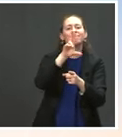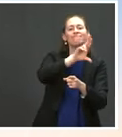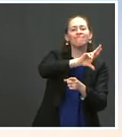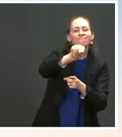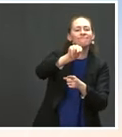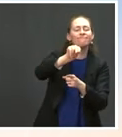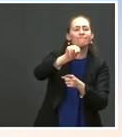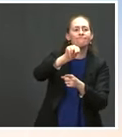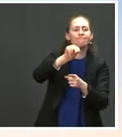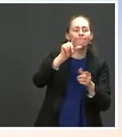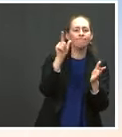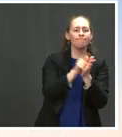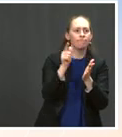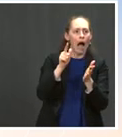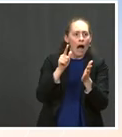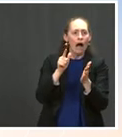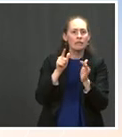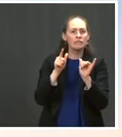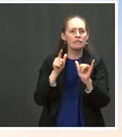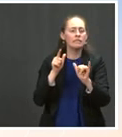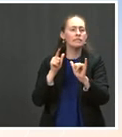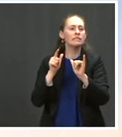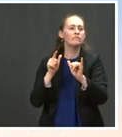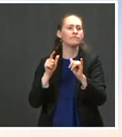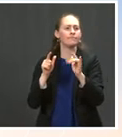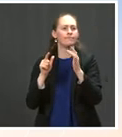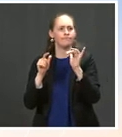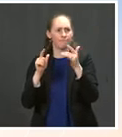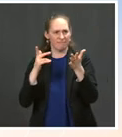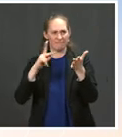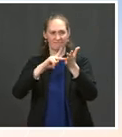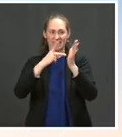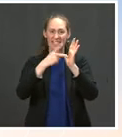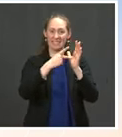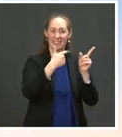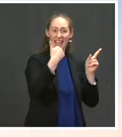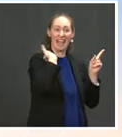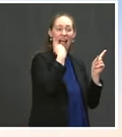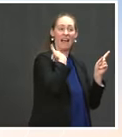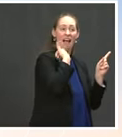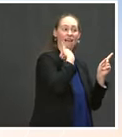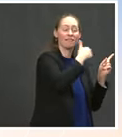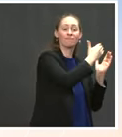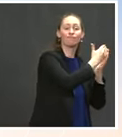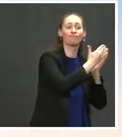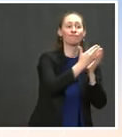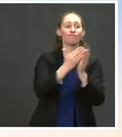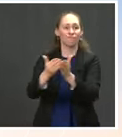requested a temporary waiver of the law that requires.